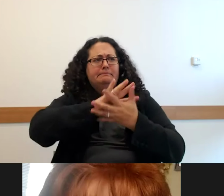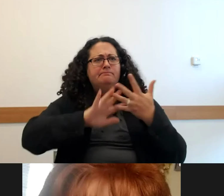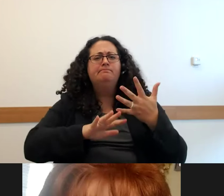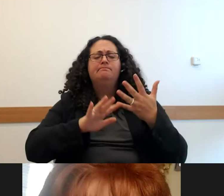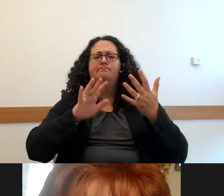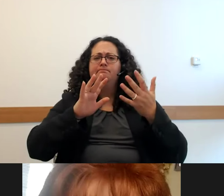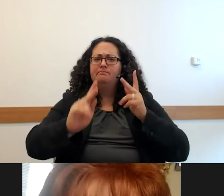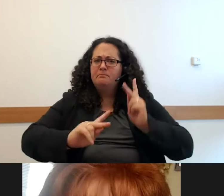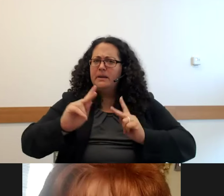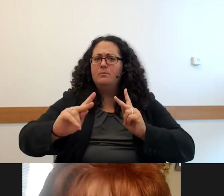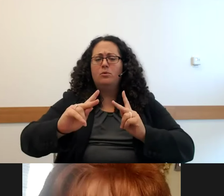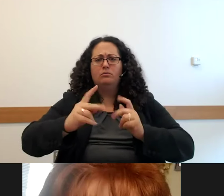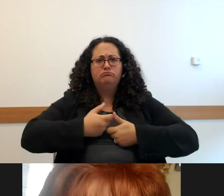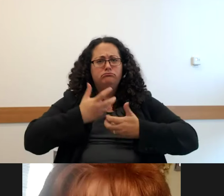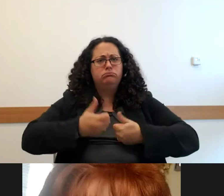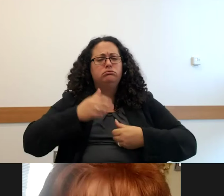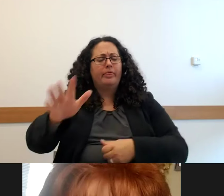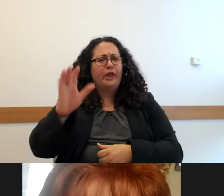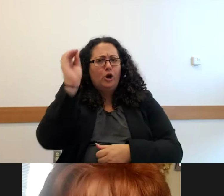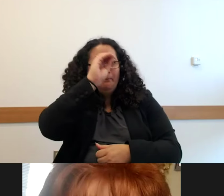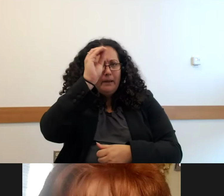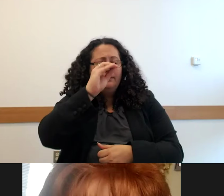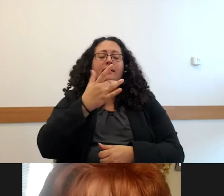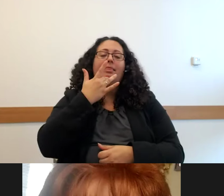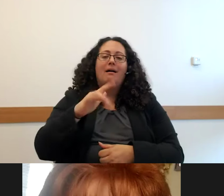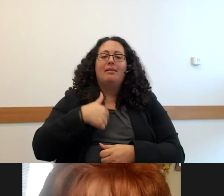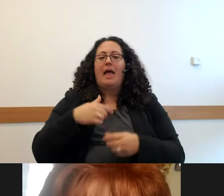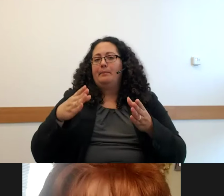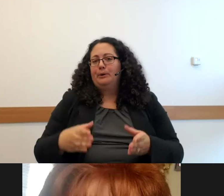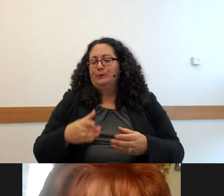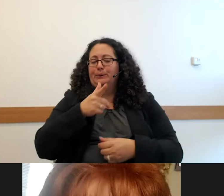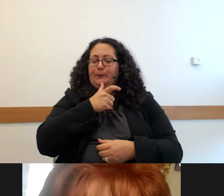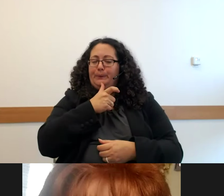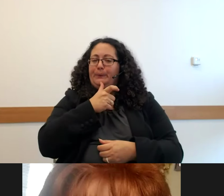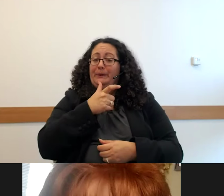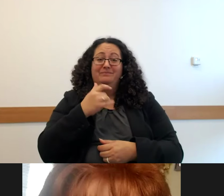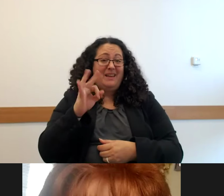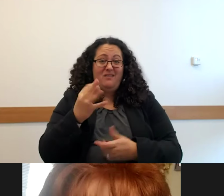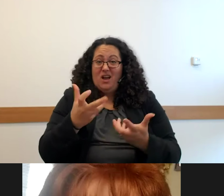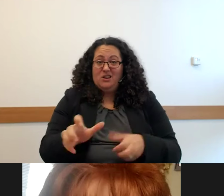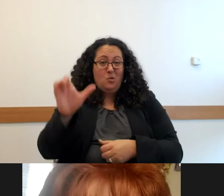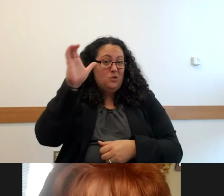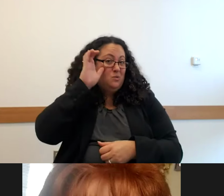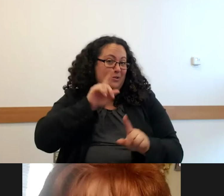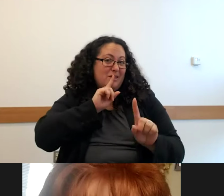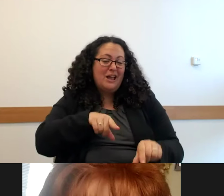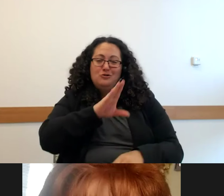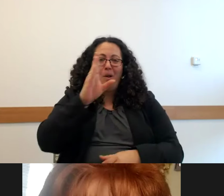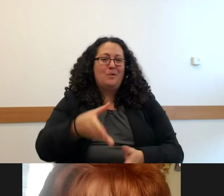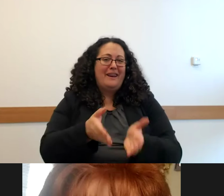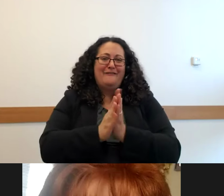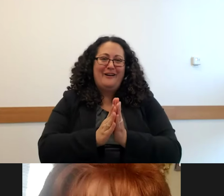voiced their opinions. Luckily, I am one of those type of people that if I didn't want to hear the answer, I wouldn't ask the